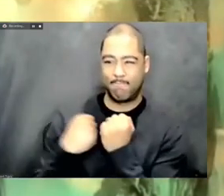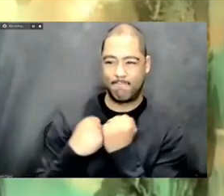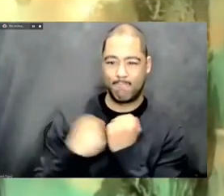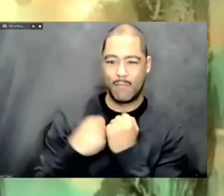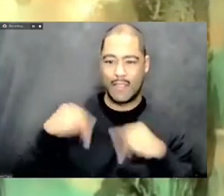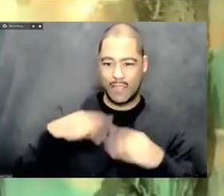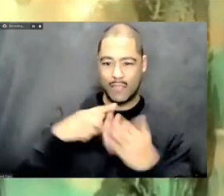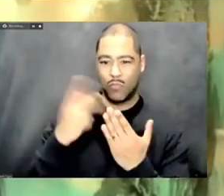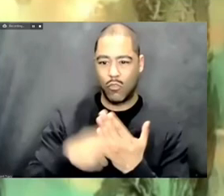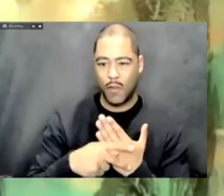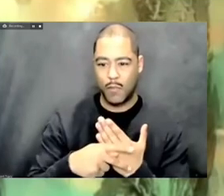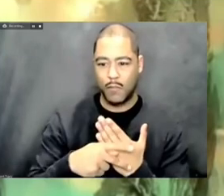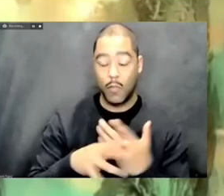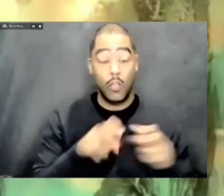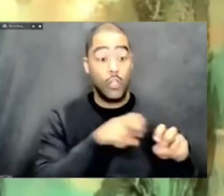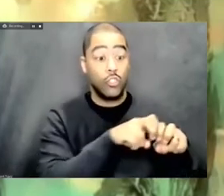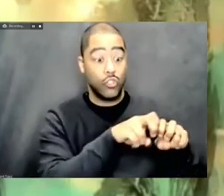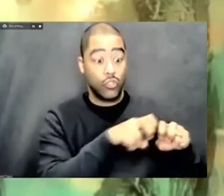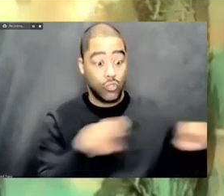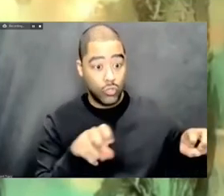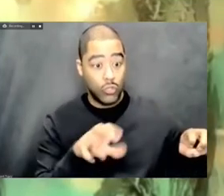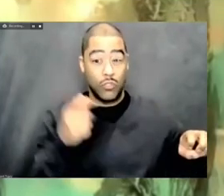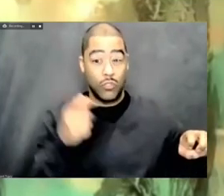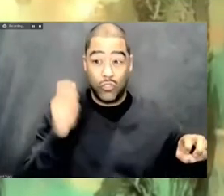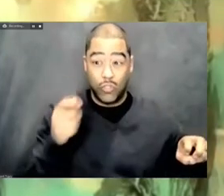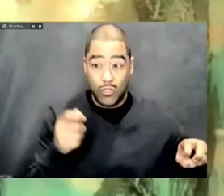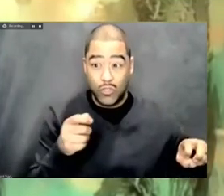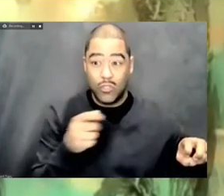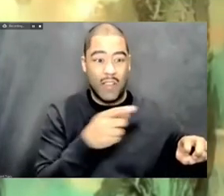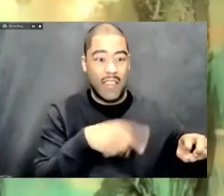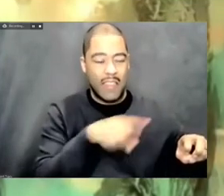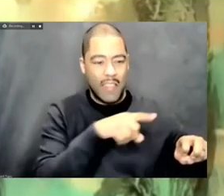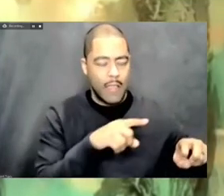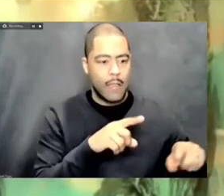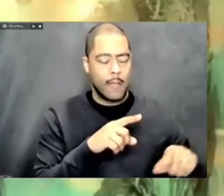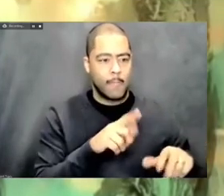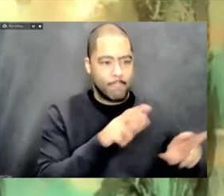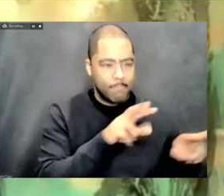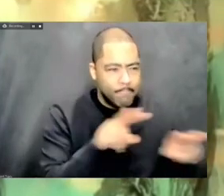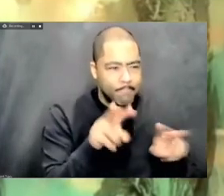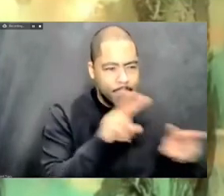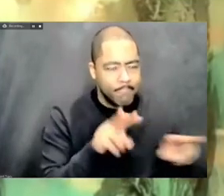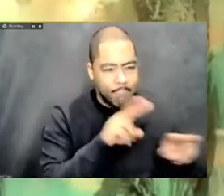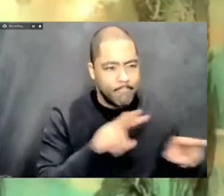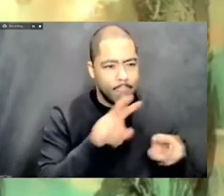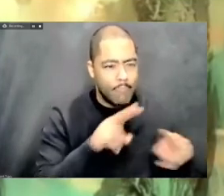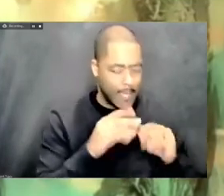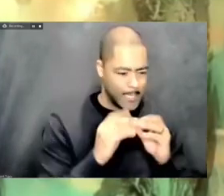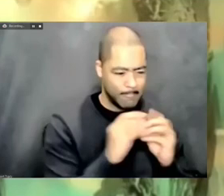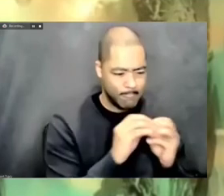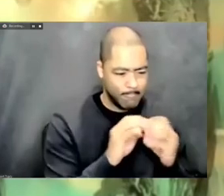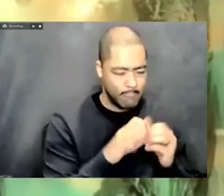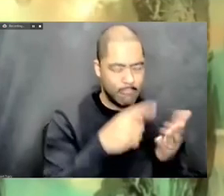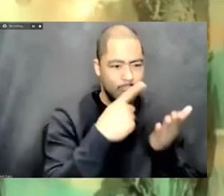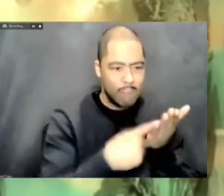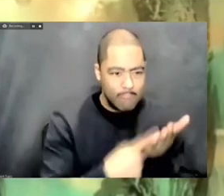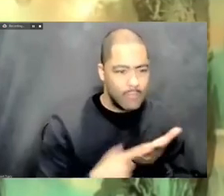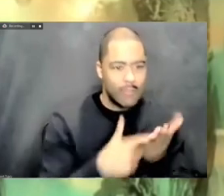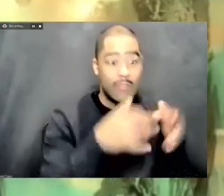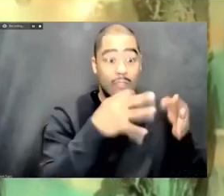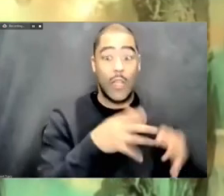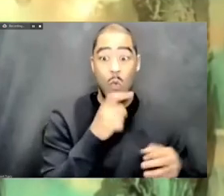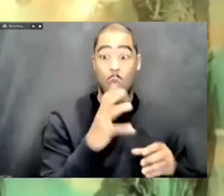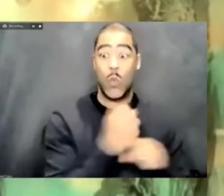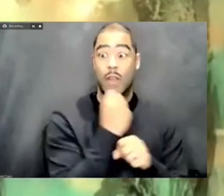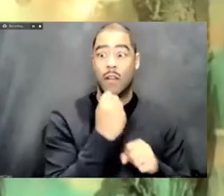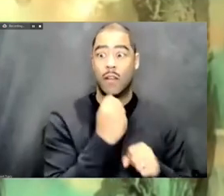you judges, for that time commitment. And thank you to the amazing Poetry Out Loud team of